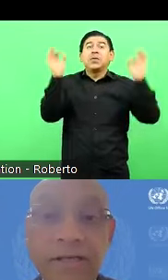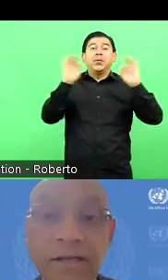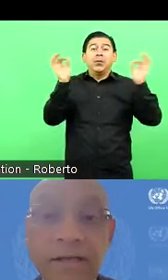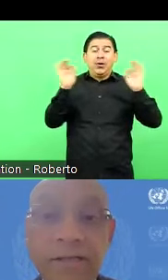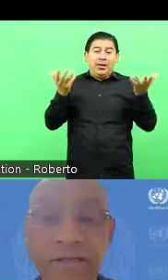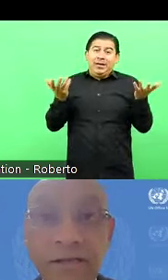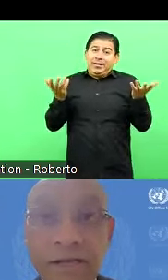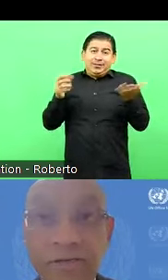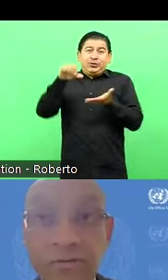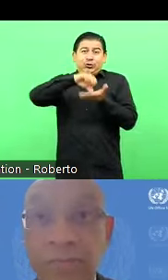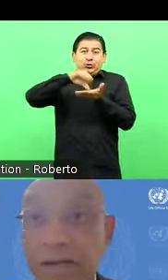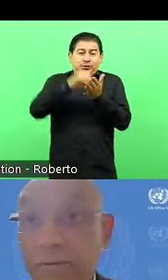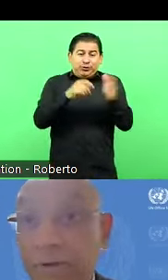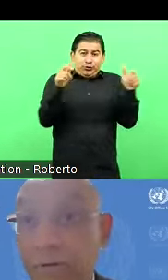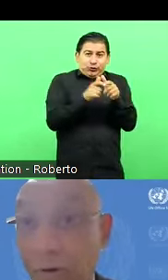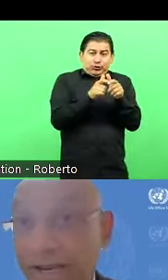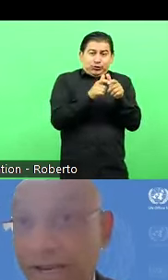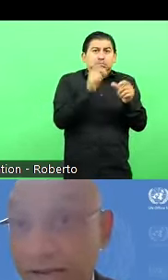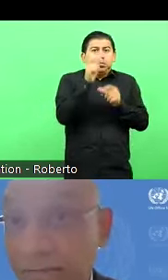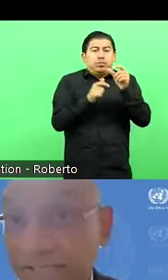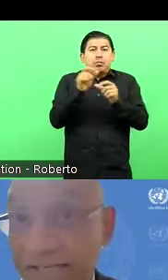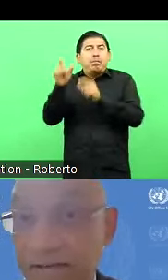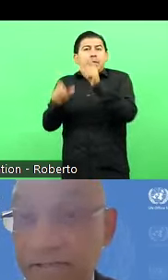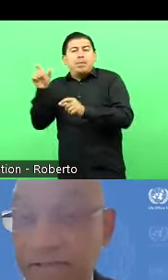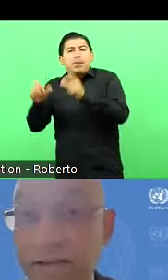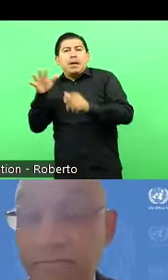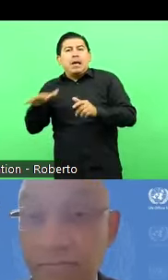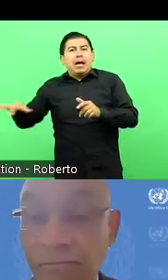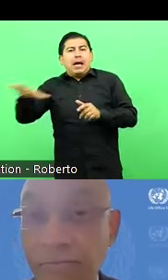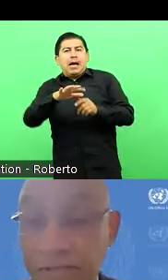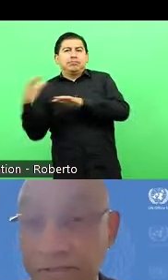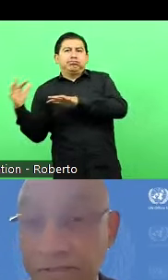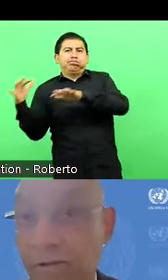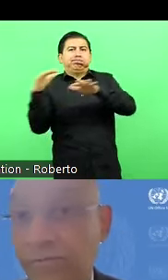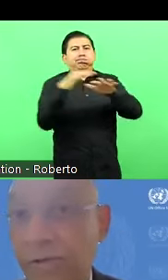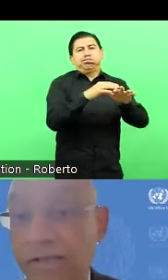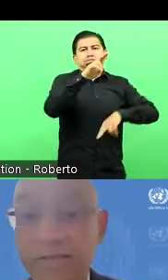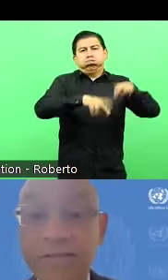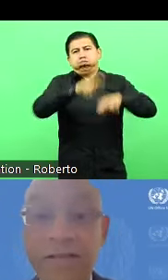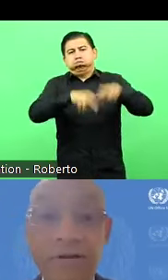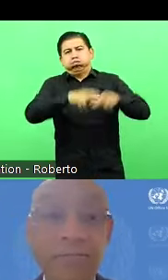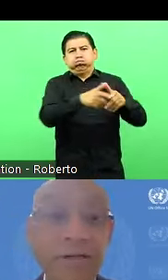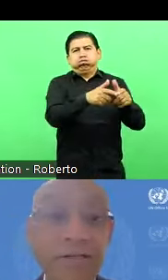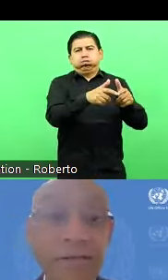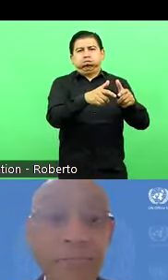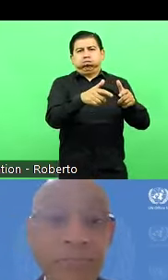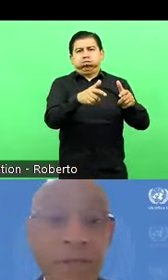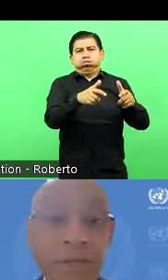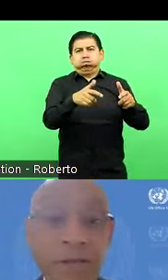And this leads to many people not getting the basic services, and this also increases their